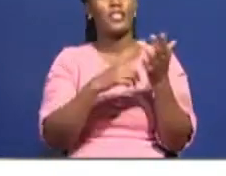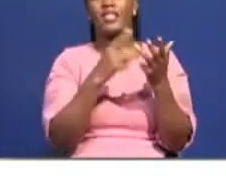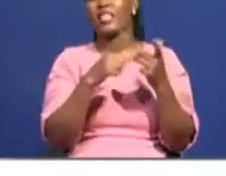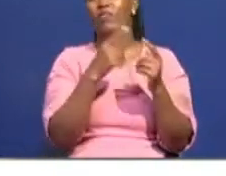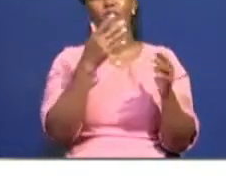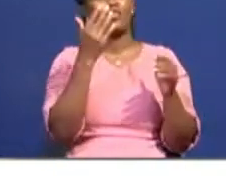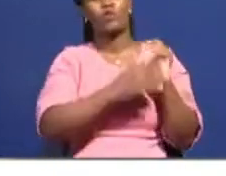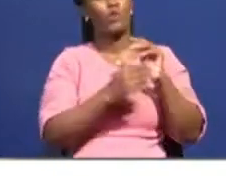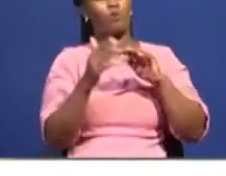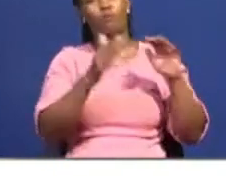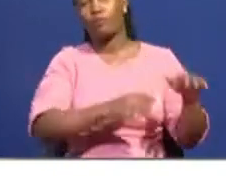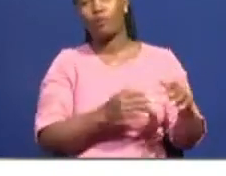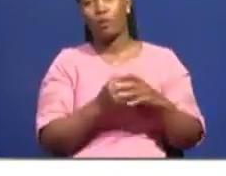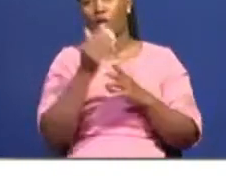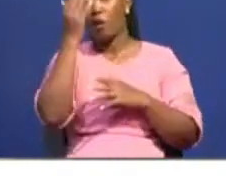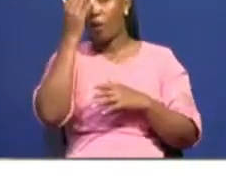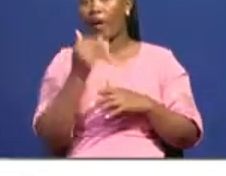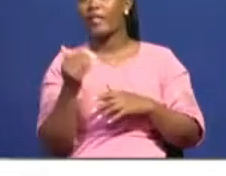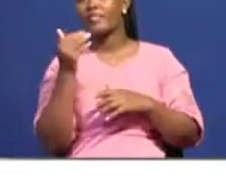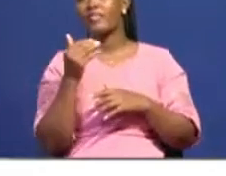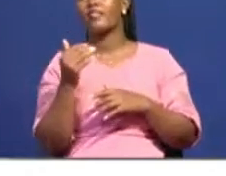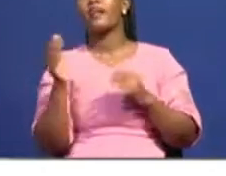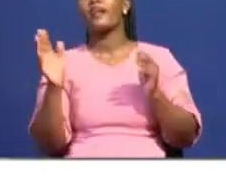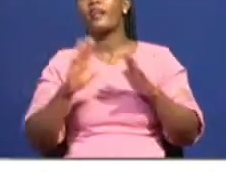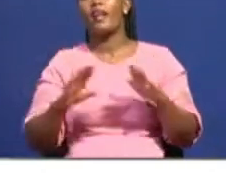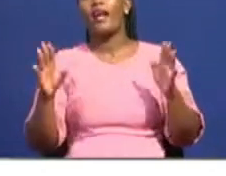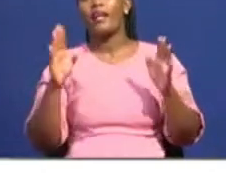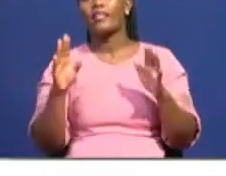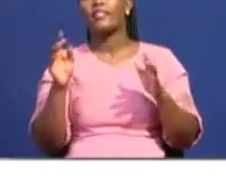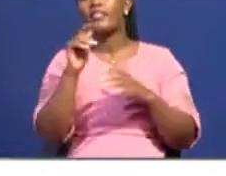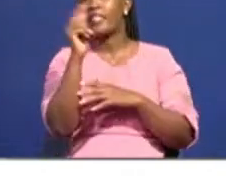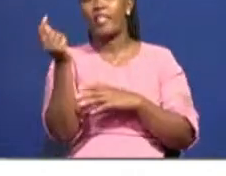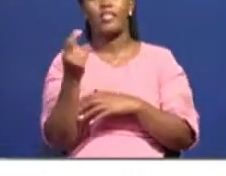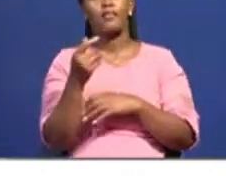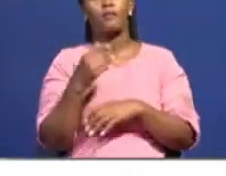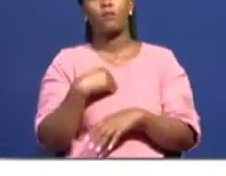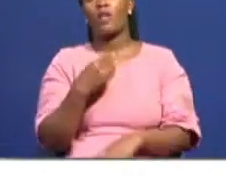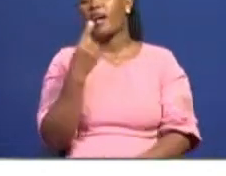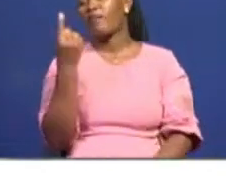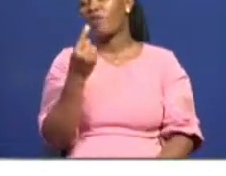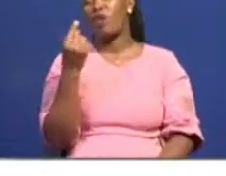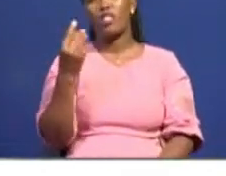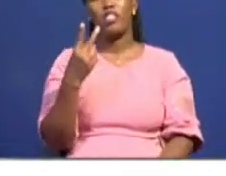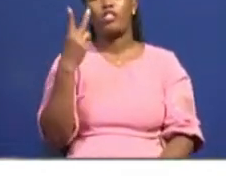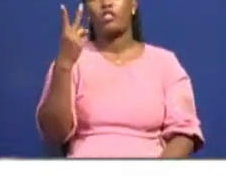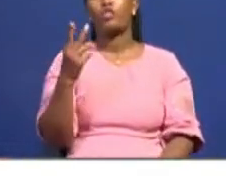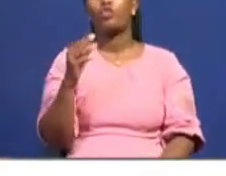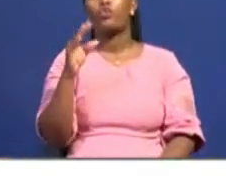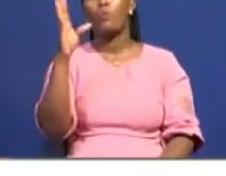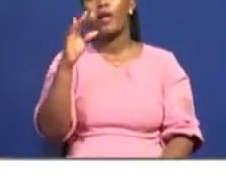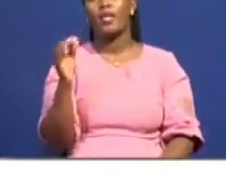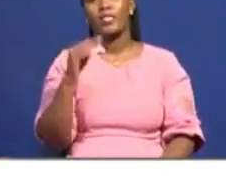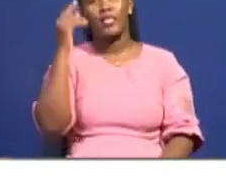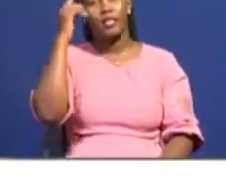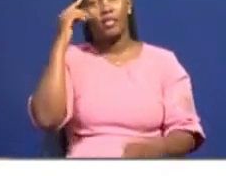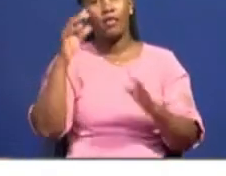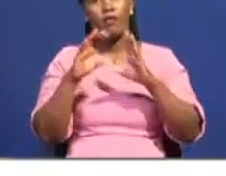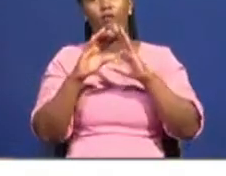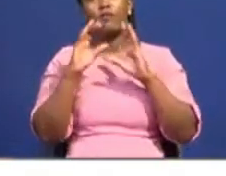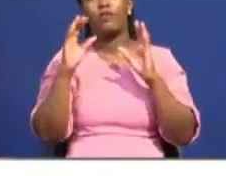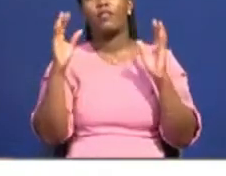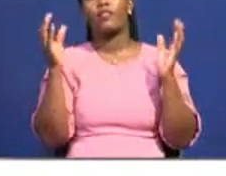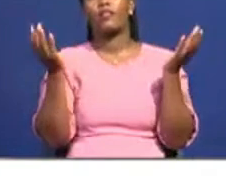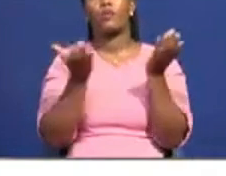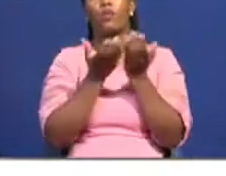can contribute, because the land mass of Kenya is less than 2%, if I'm very generous, of the world mass.